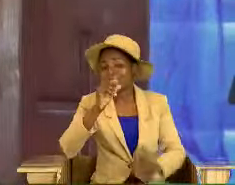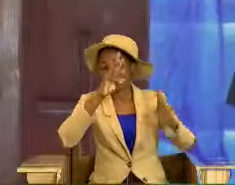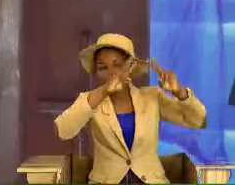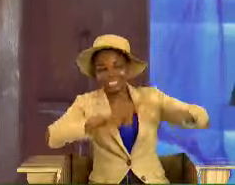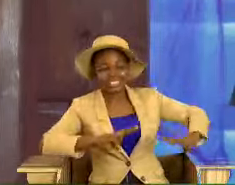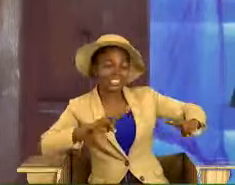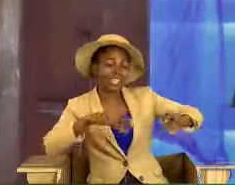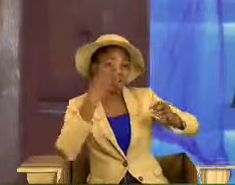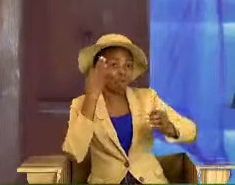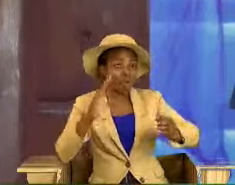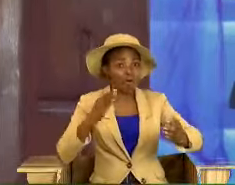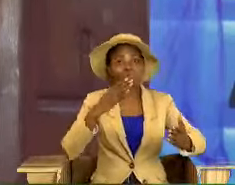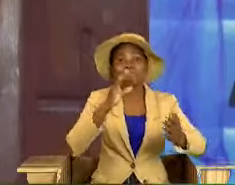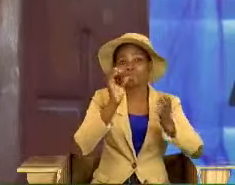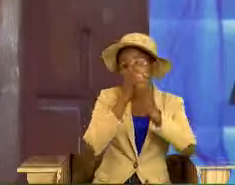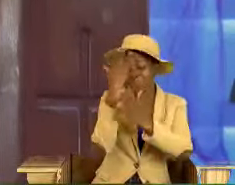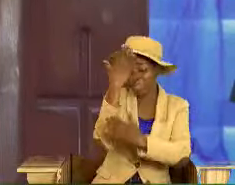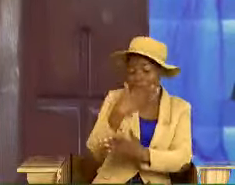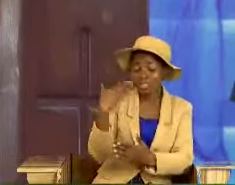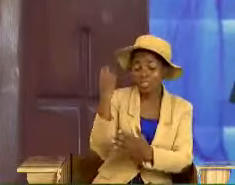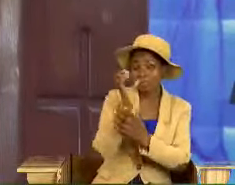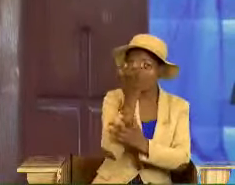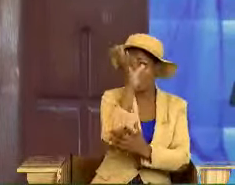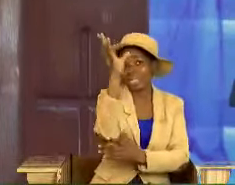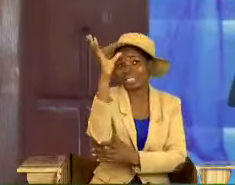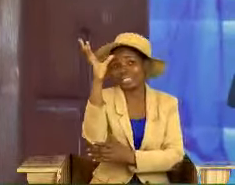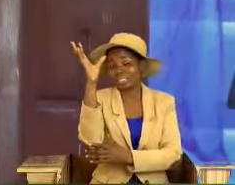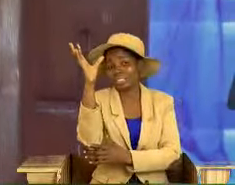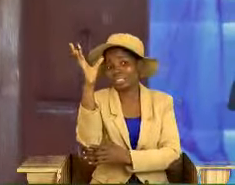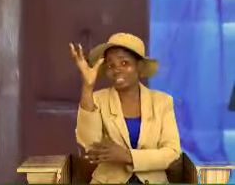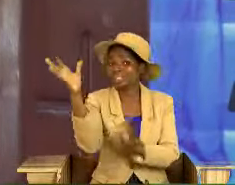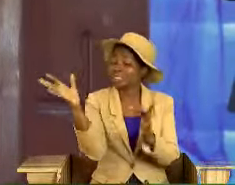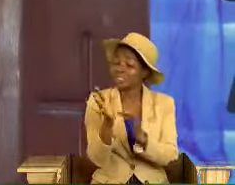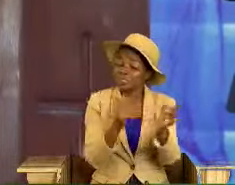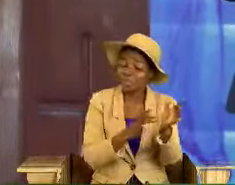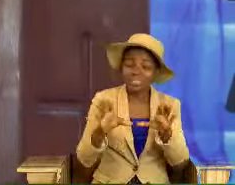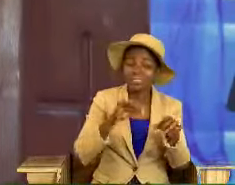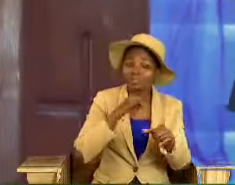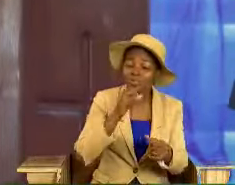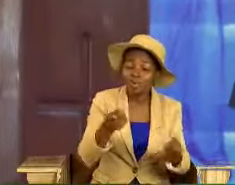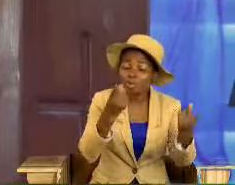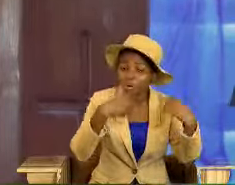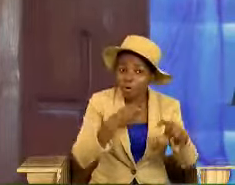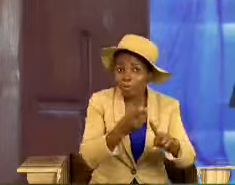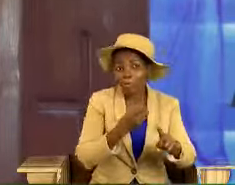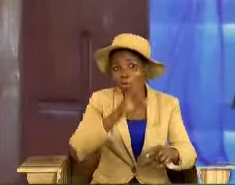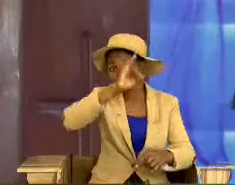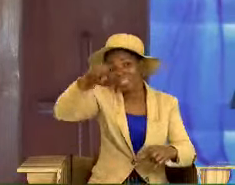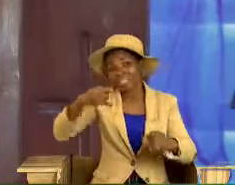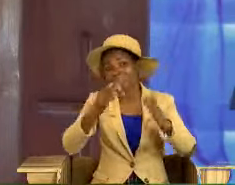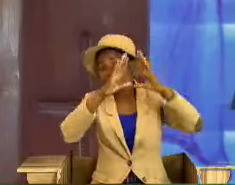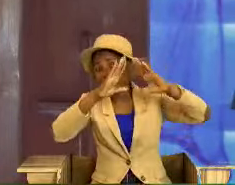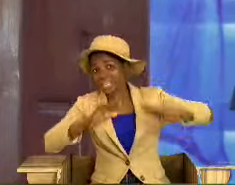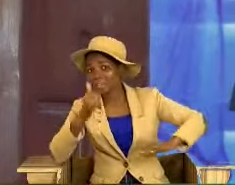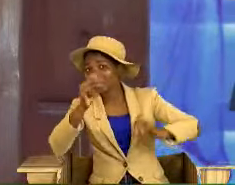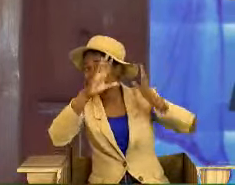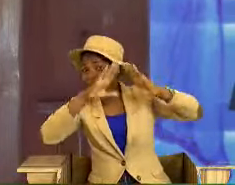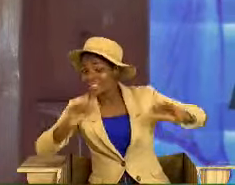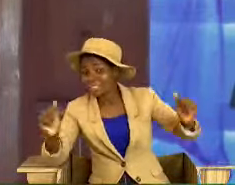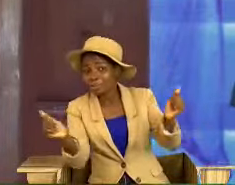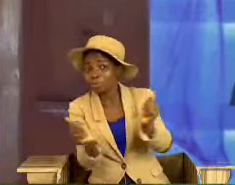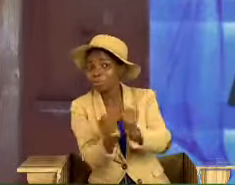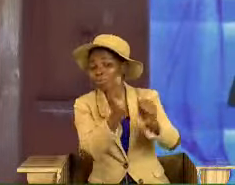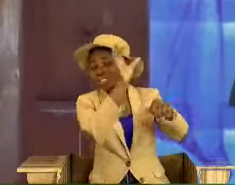gens Jesus did not come from Jerusalem a city that has the temple which is